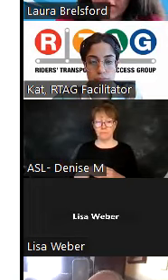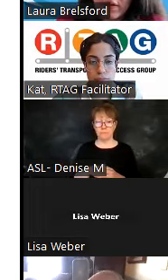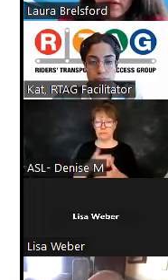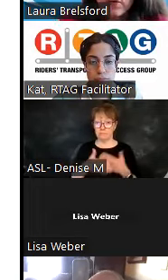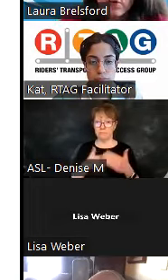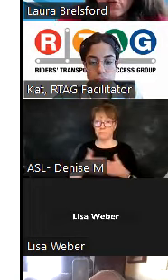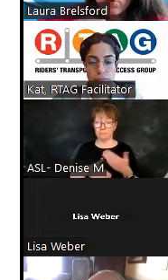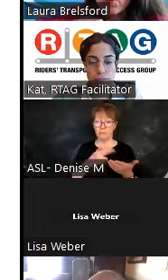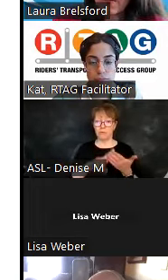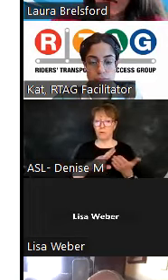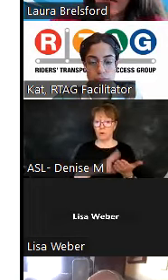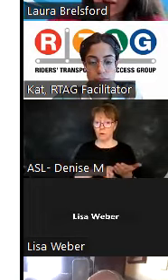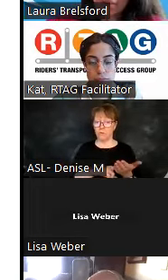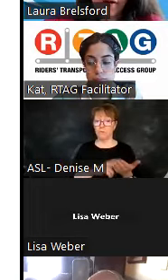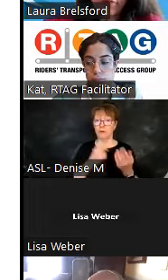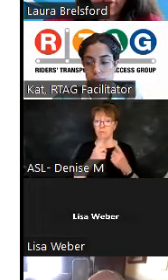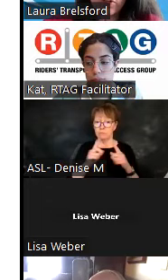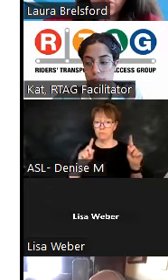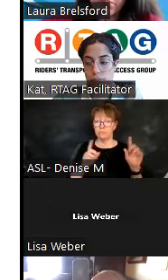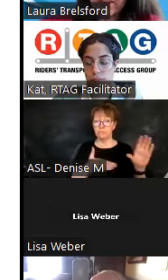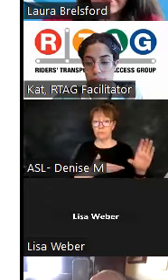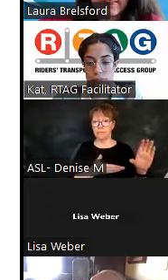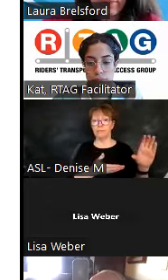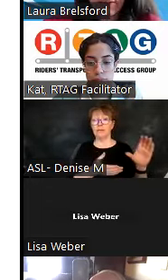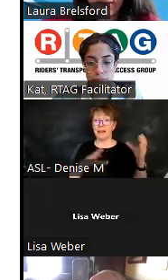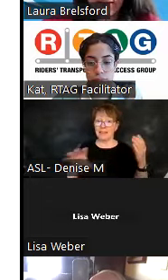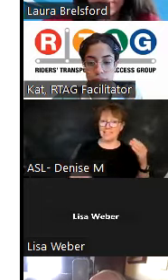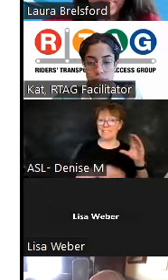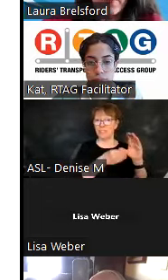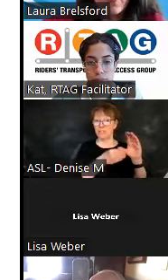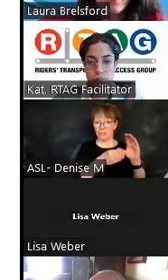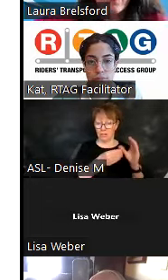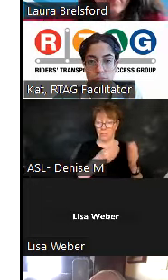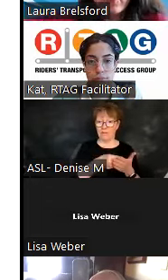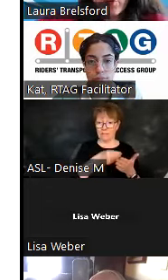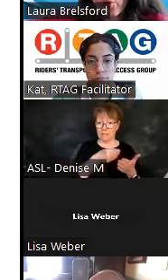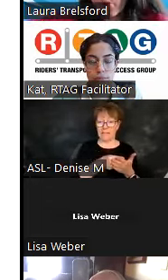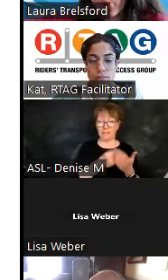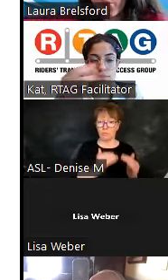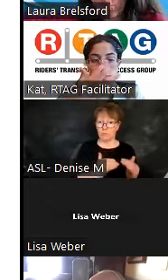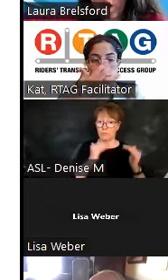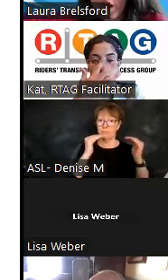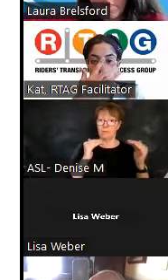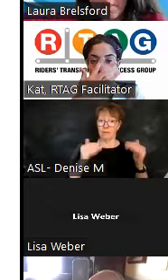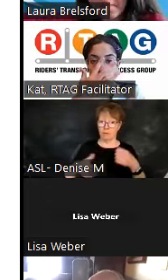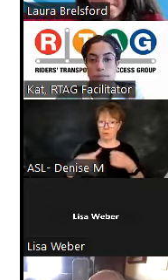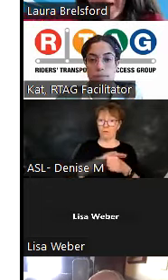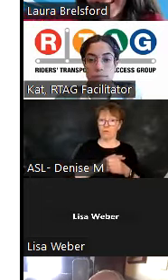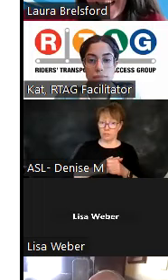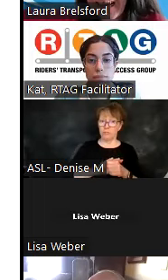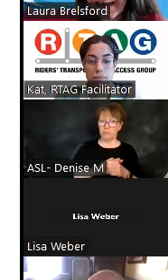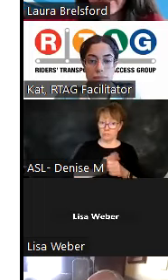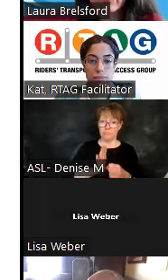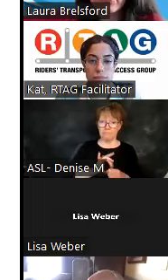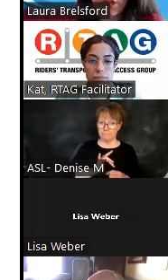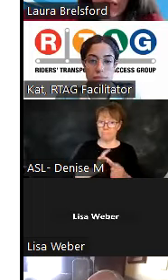funding to scale up coverage pretty significantly. So by